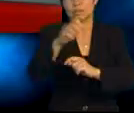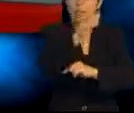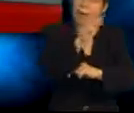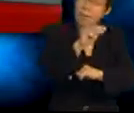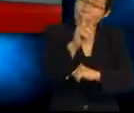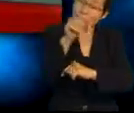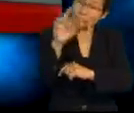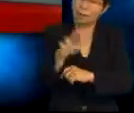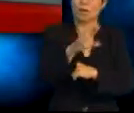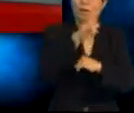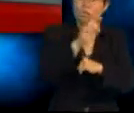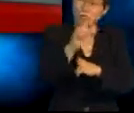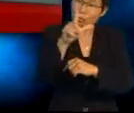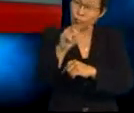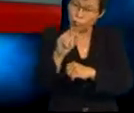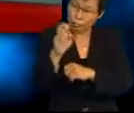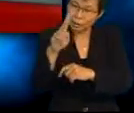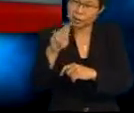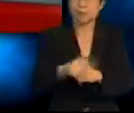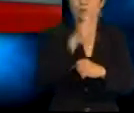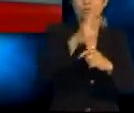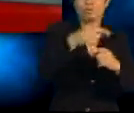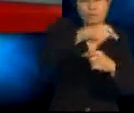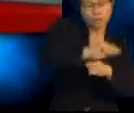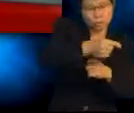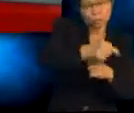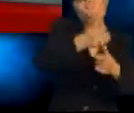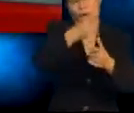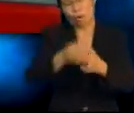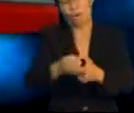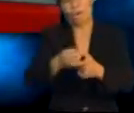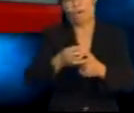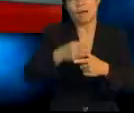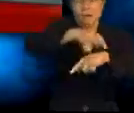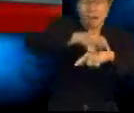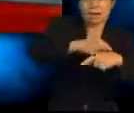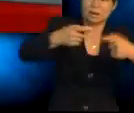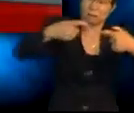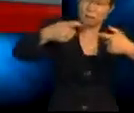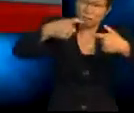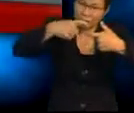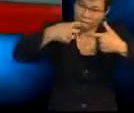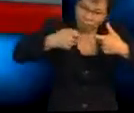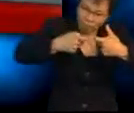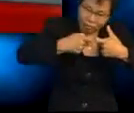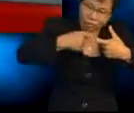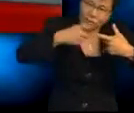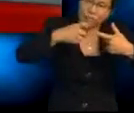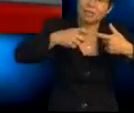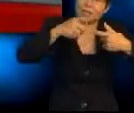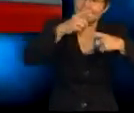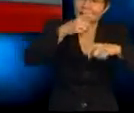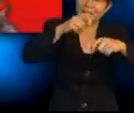ammeter, voltmeter, two-way switch, earth connector, and the